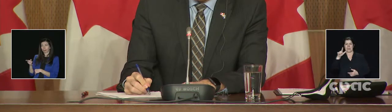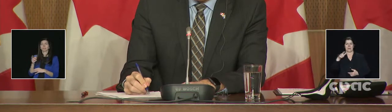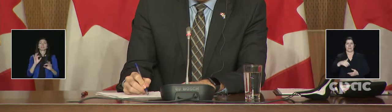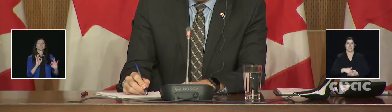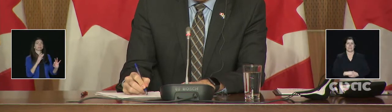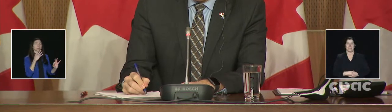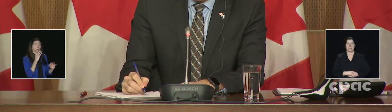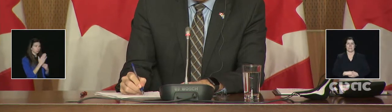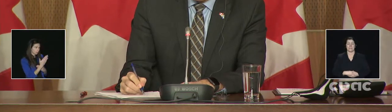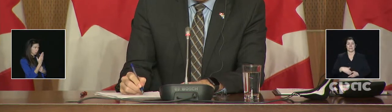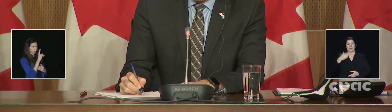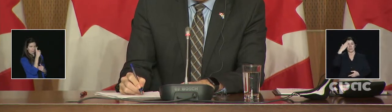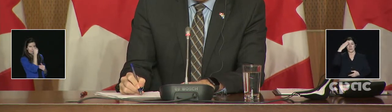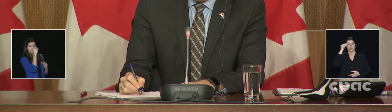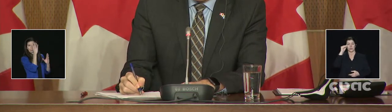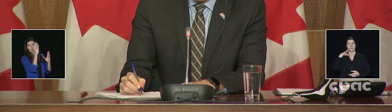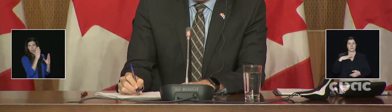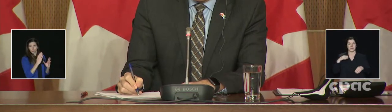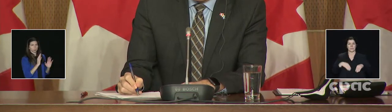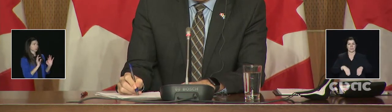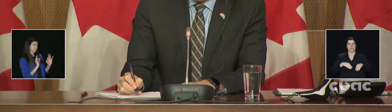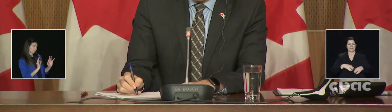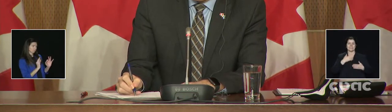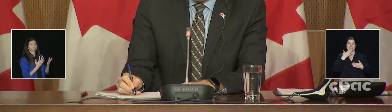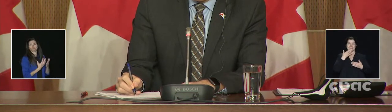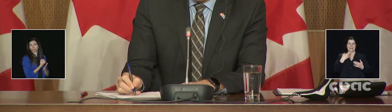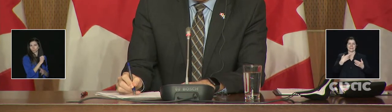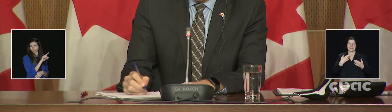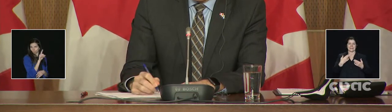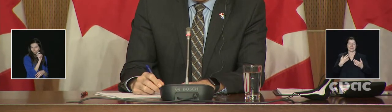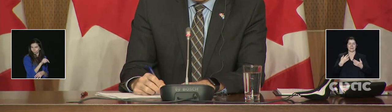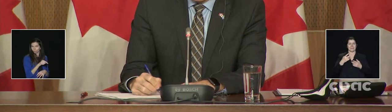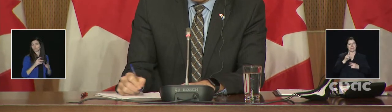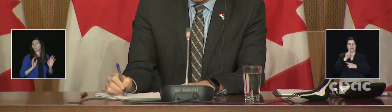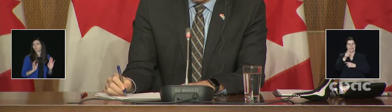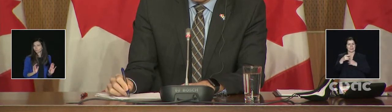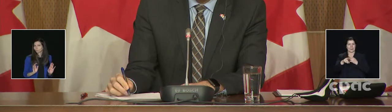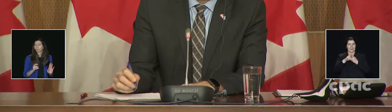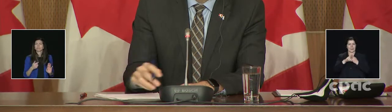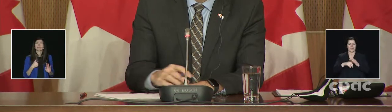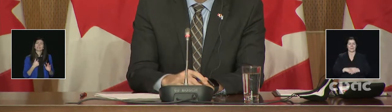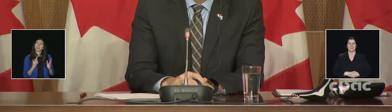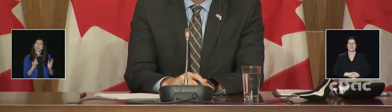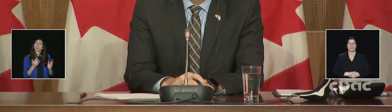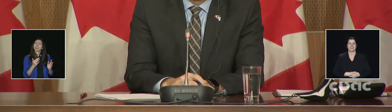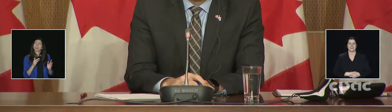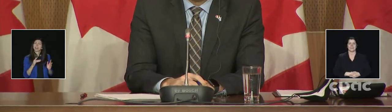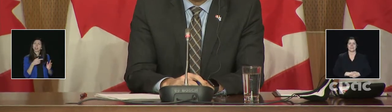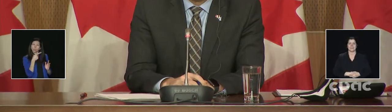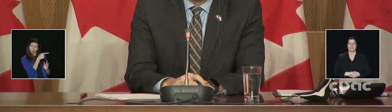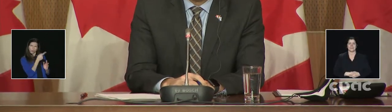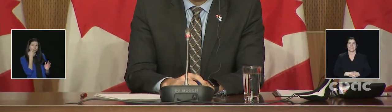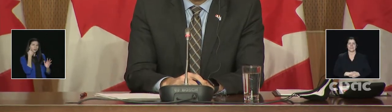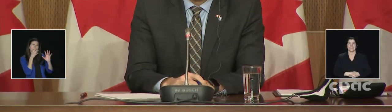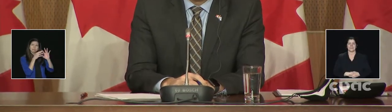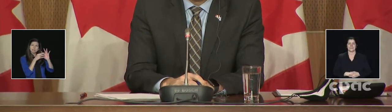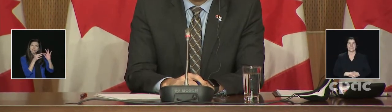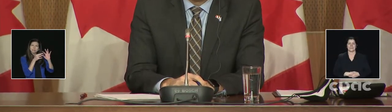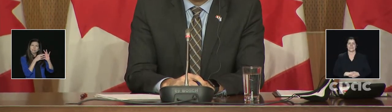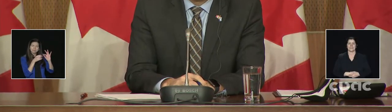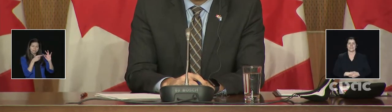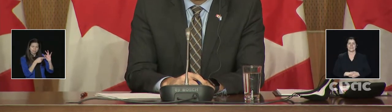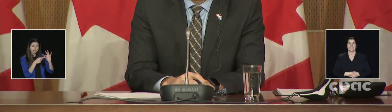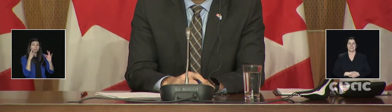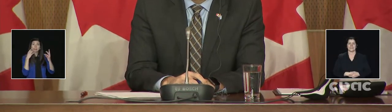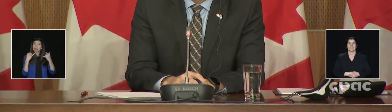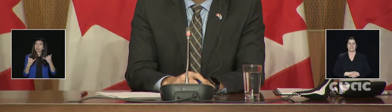for taking our questions. I just wanted to follow up on just one data point. You said today that testing capacity